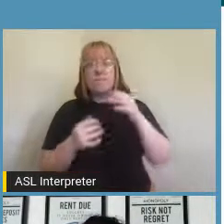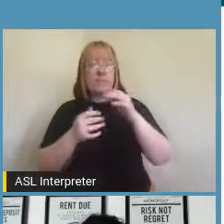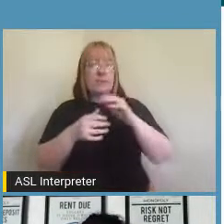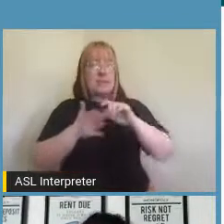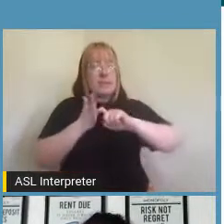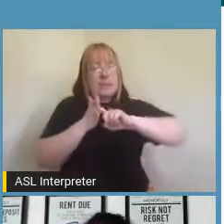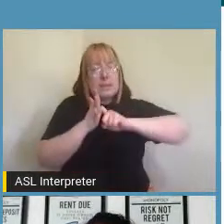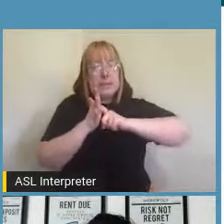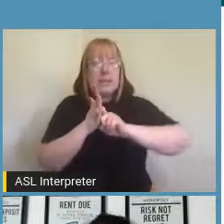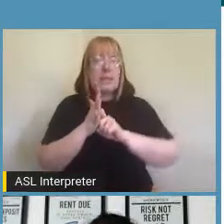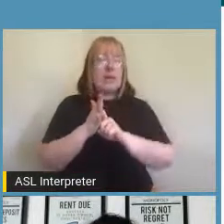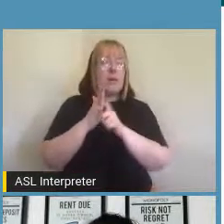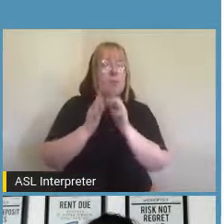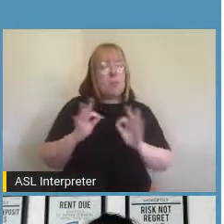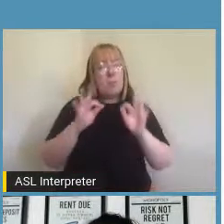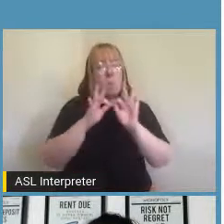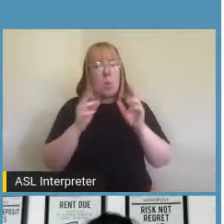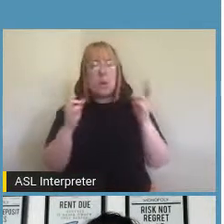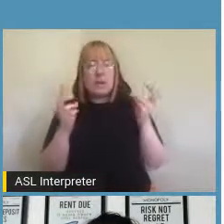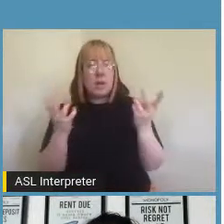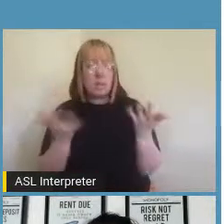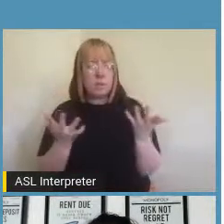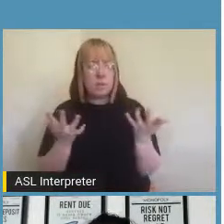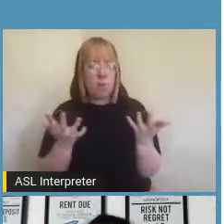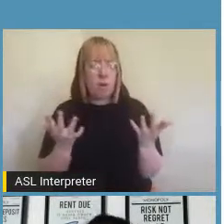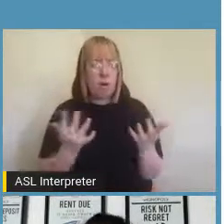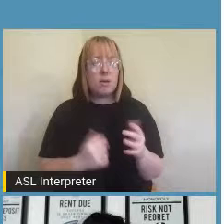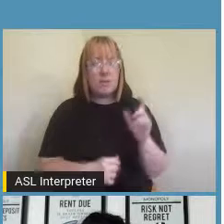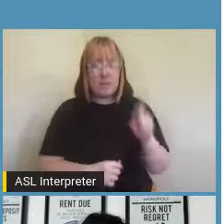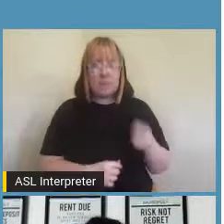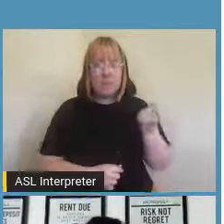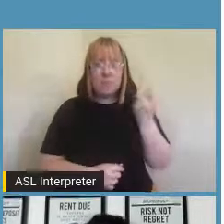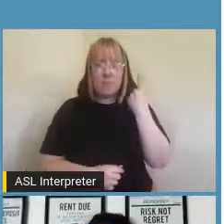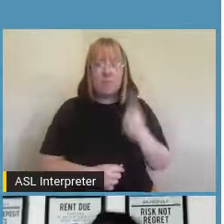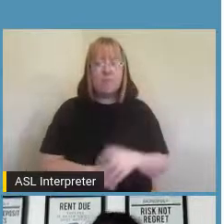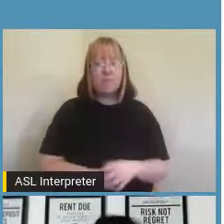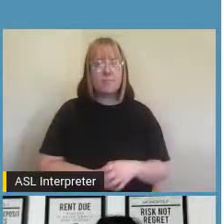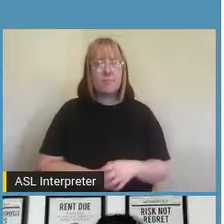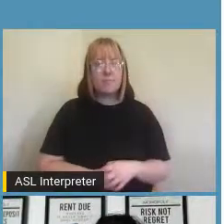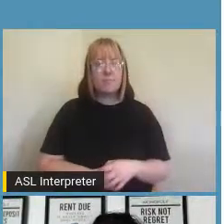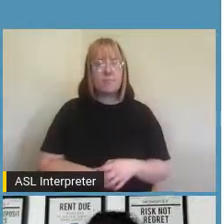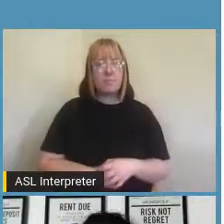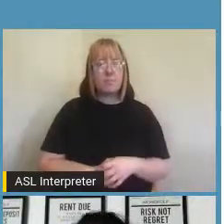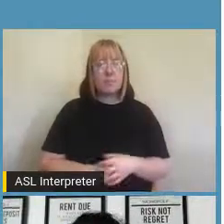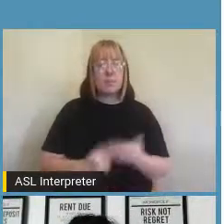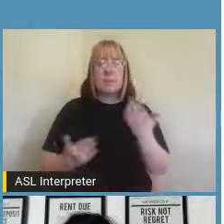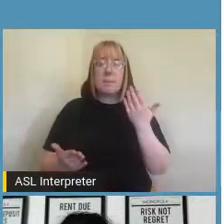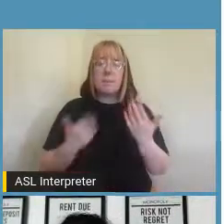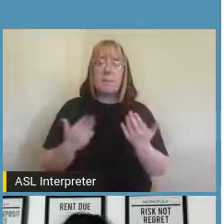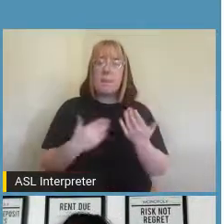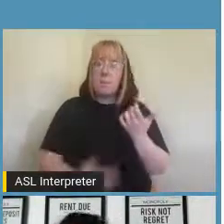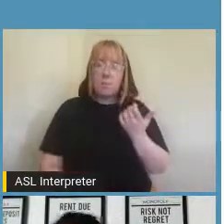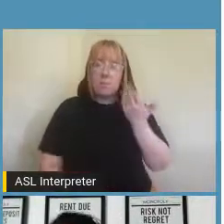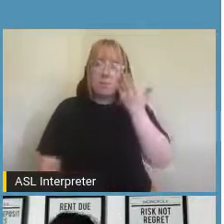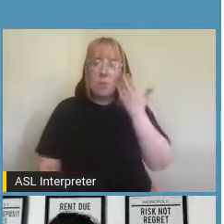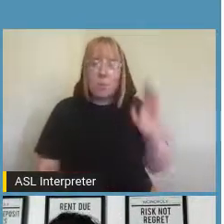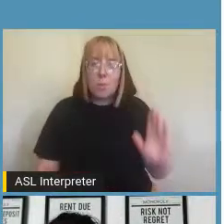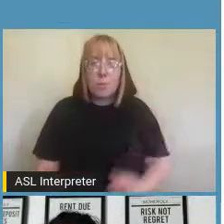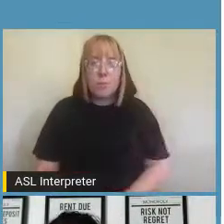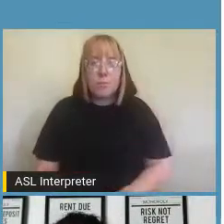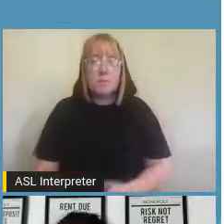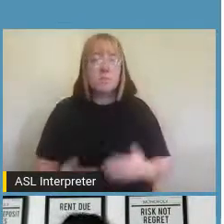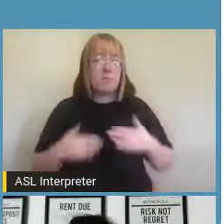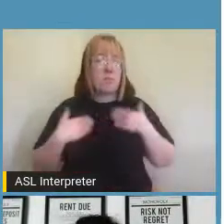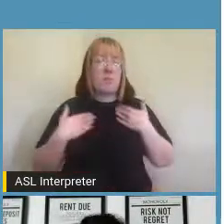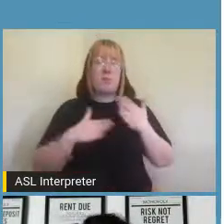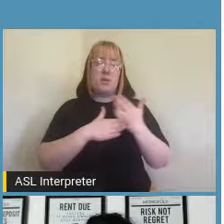focus on first when it comes to video. And let's say you don't know, I'm happy to share this with a few